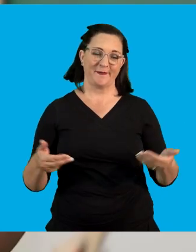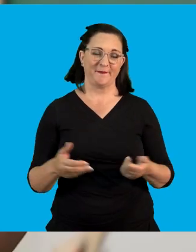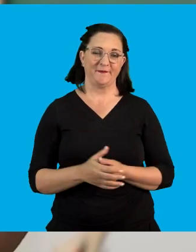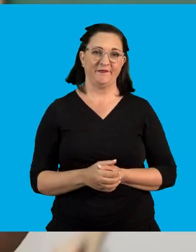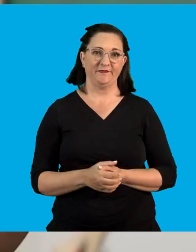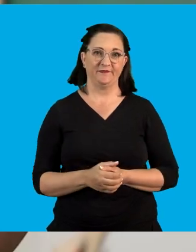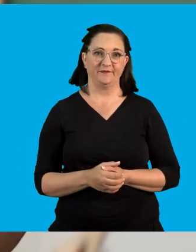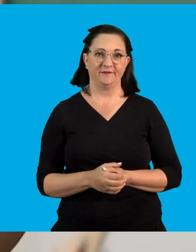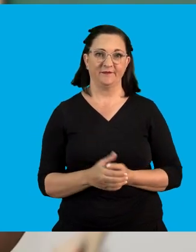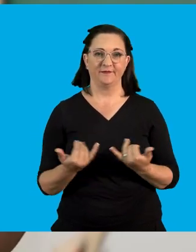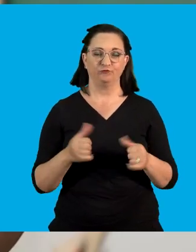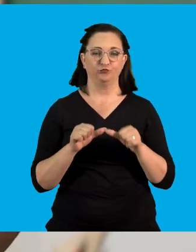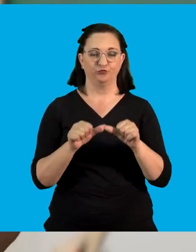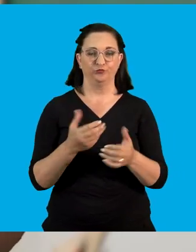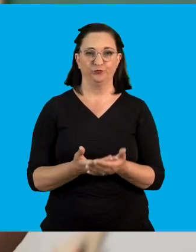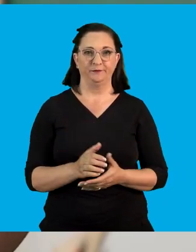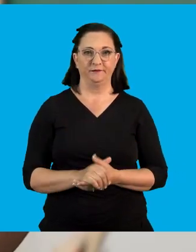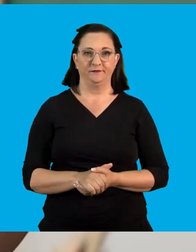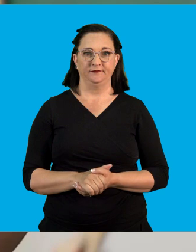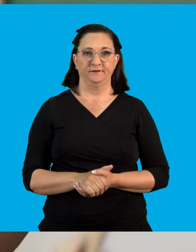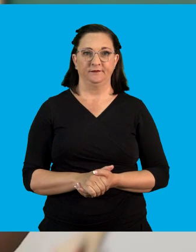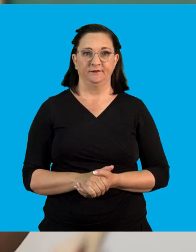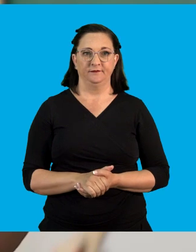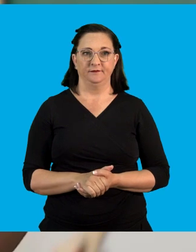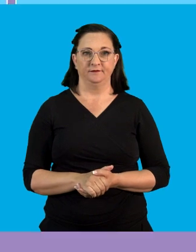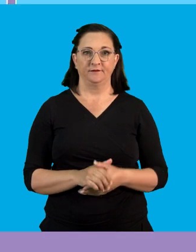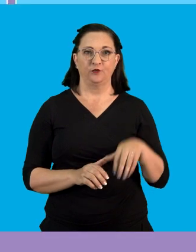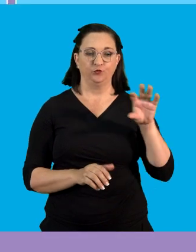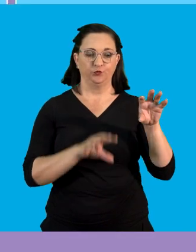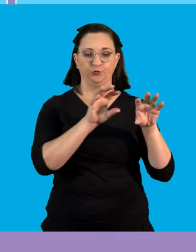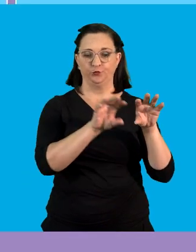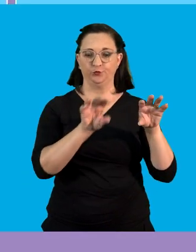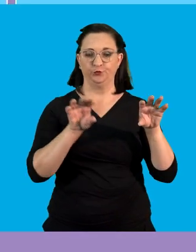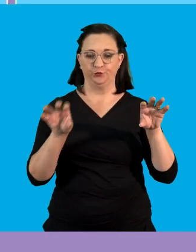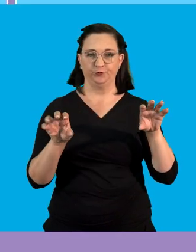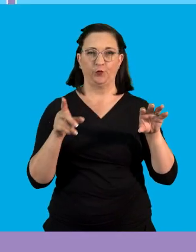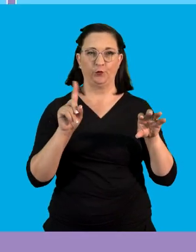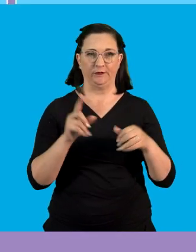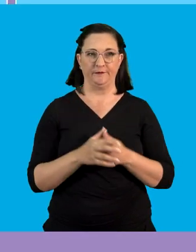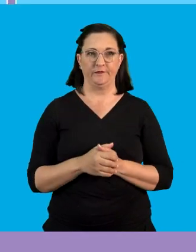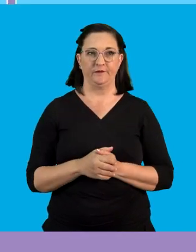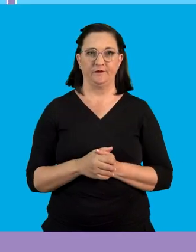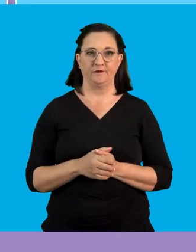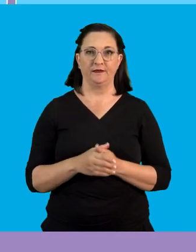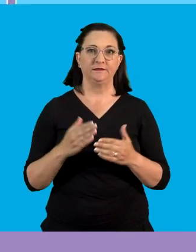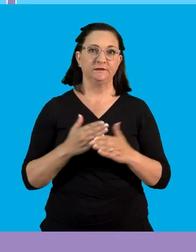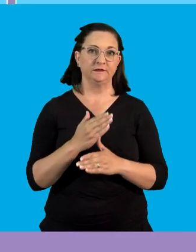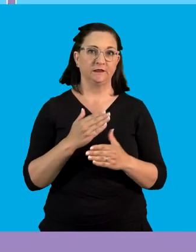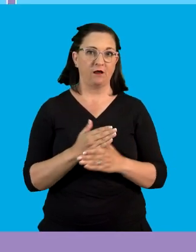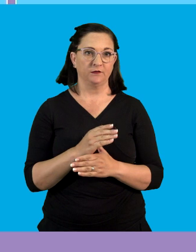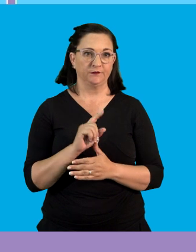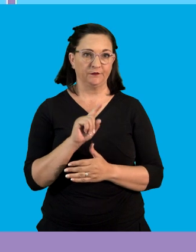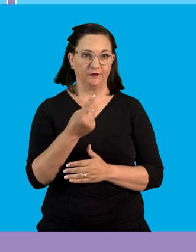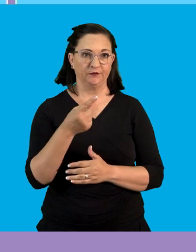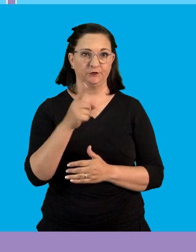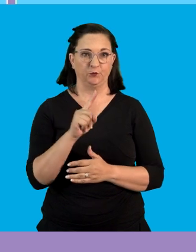Welcome back. Let's continue. Starting from the concept map, our first task is to identify